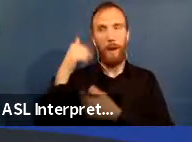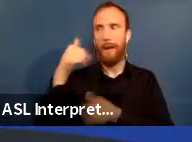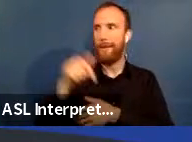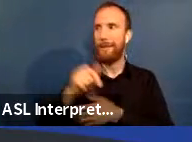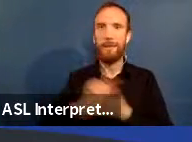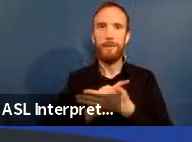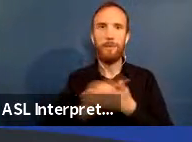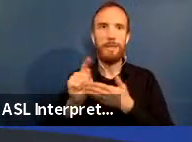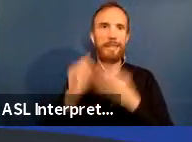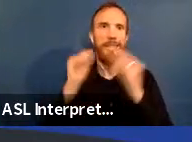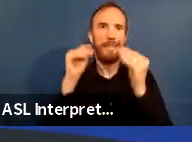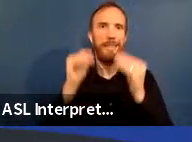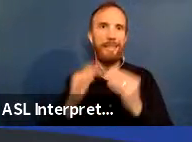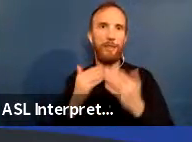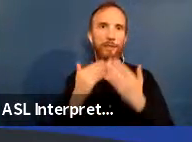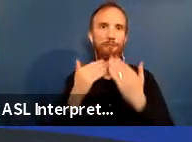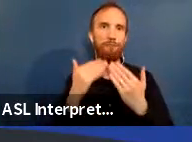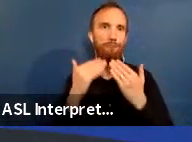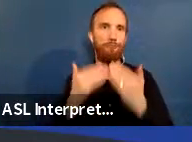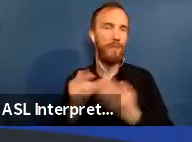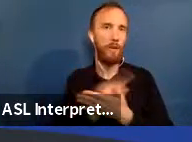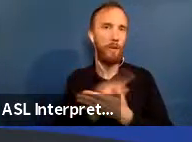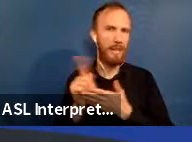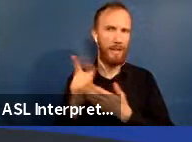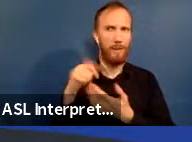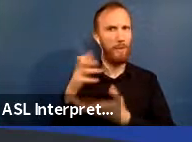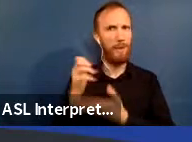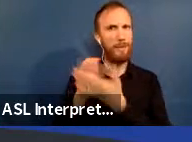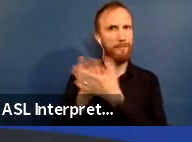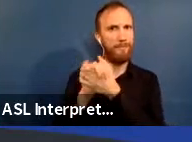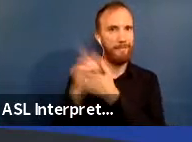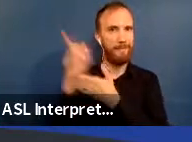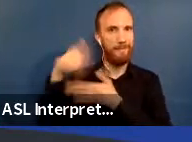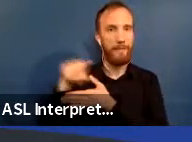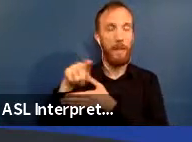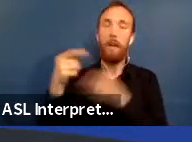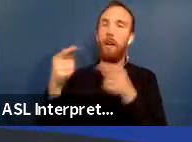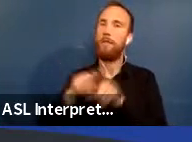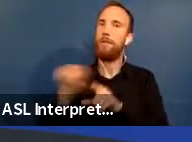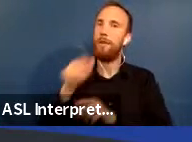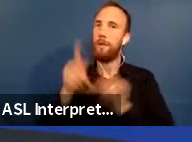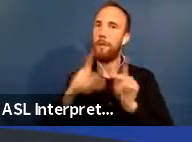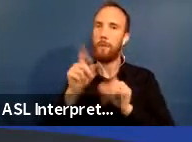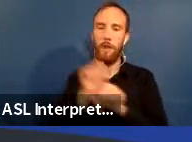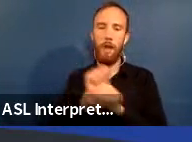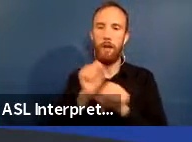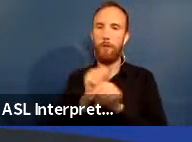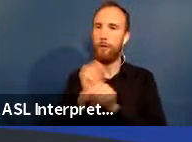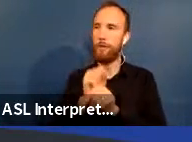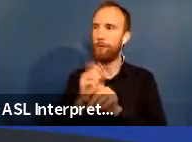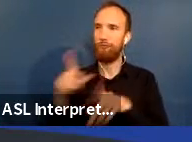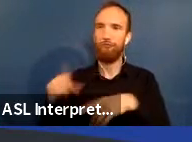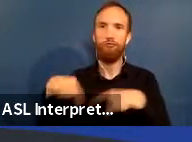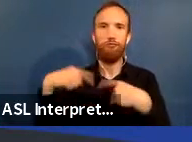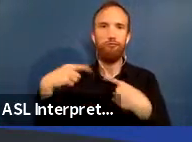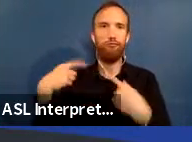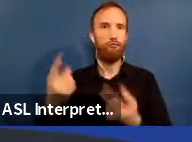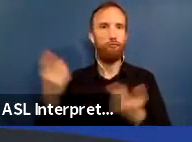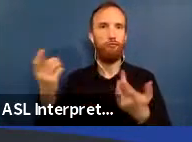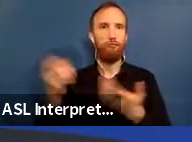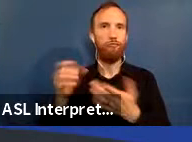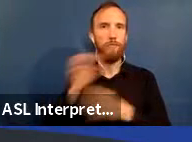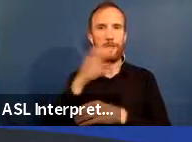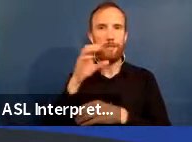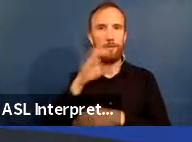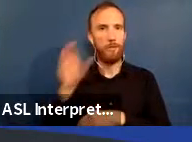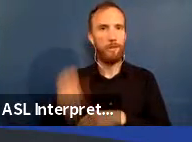Week and others who have invested their careers in Chicago public schools are taken care of. That's important.